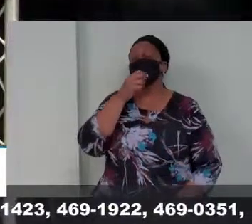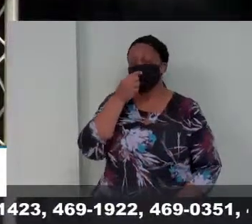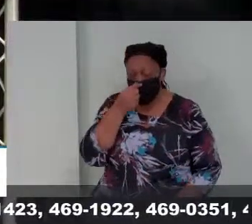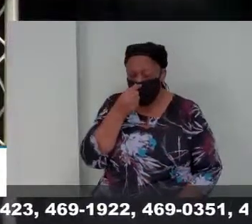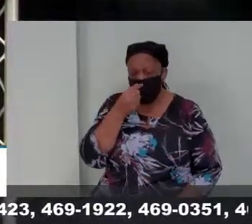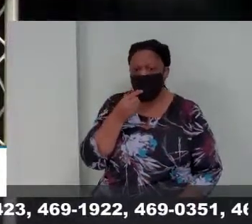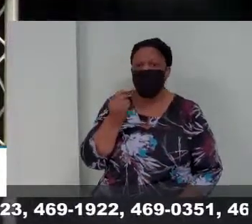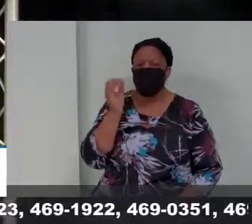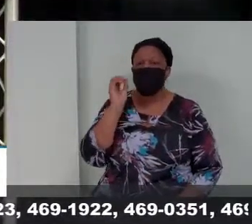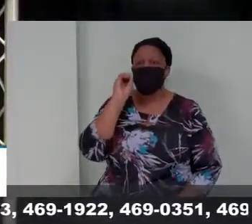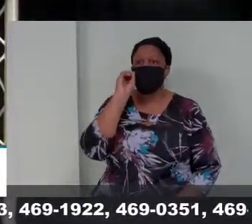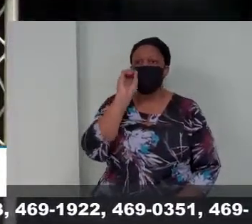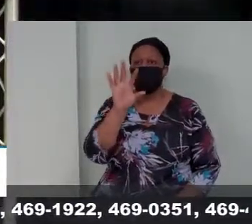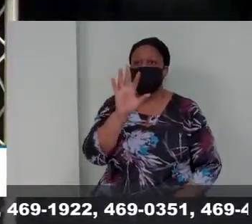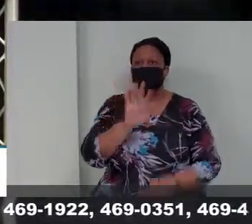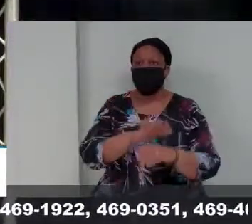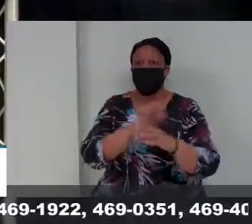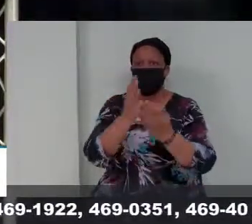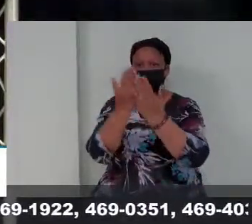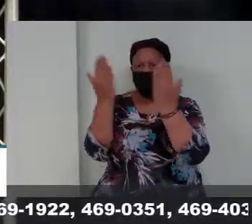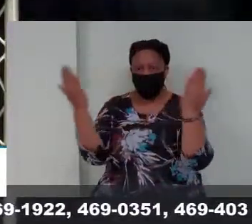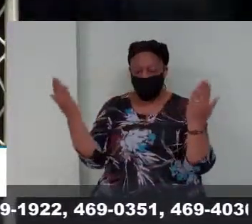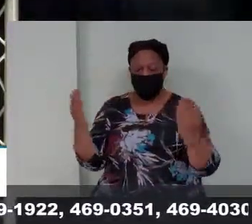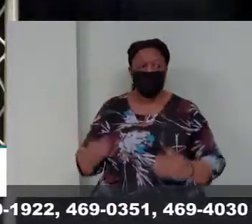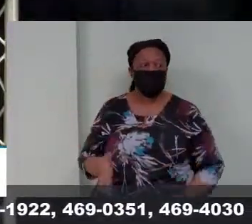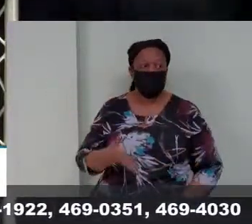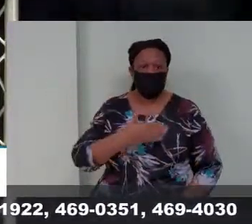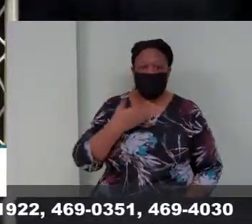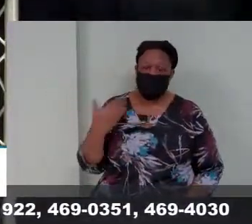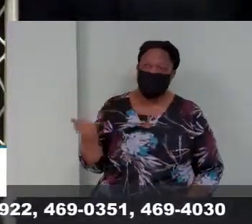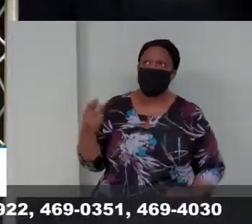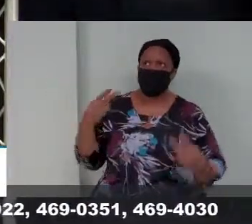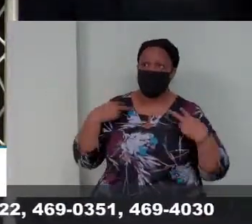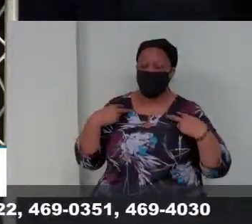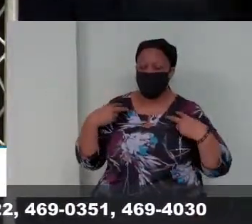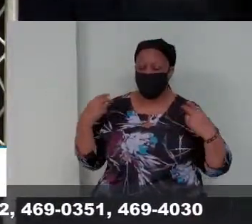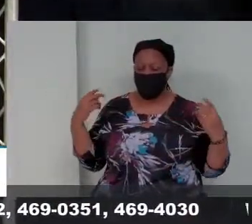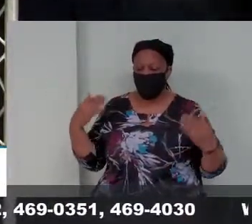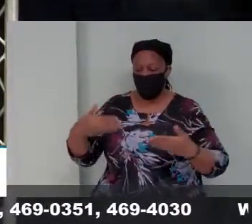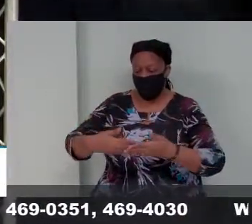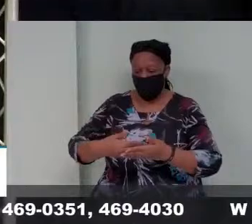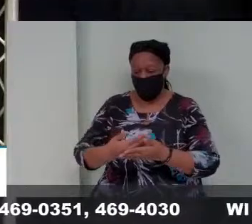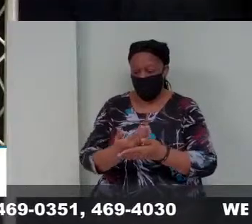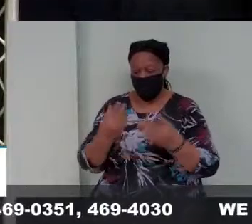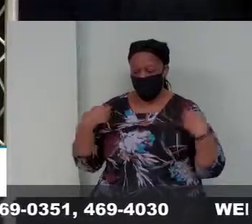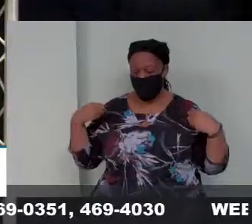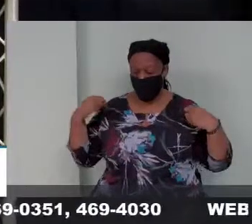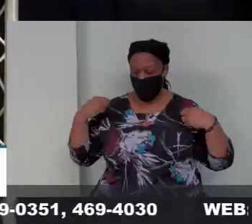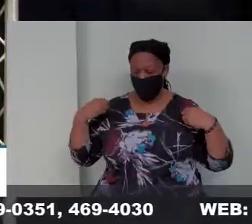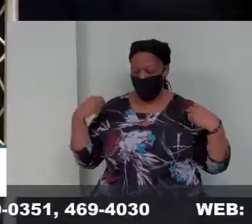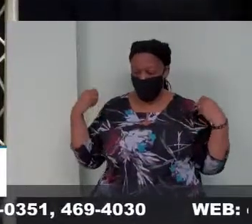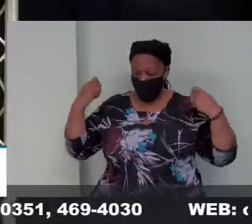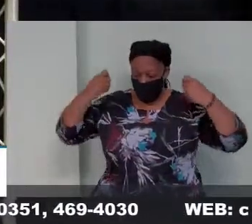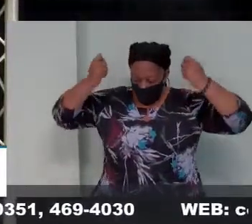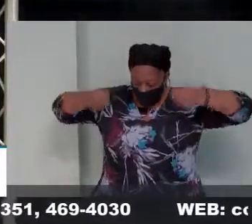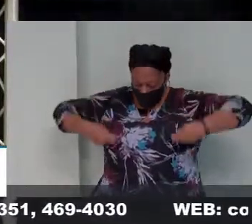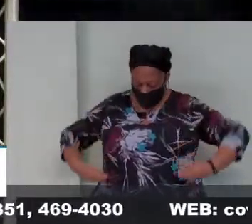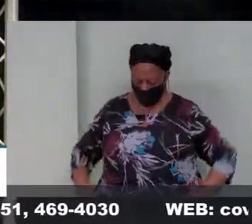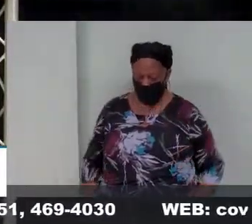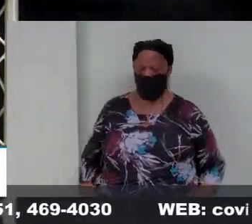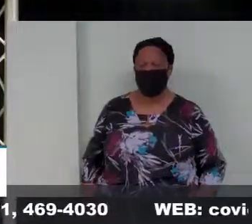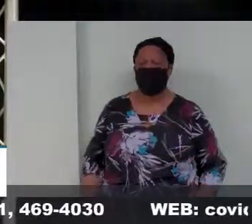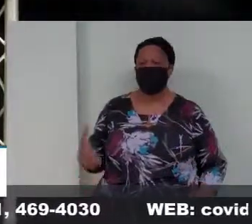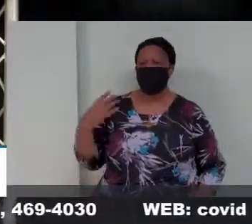these counters, they are properly attired in terms of wearing their surgical face mask and disposable gloves